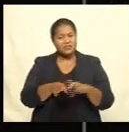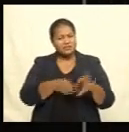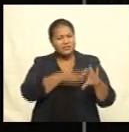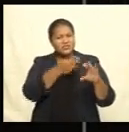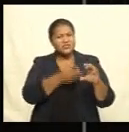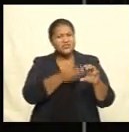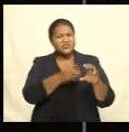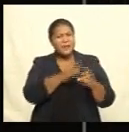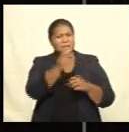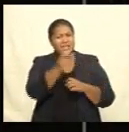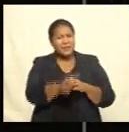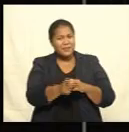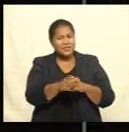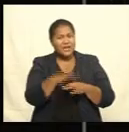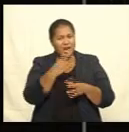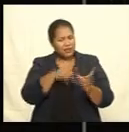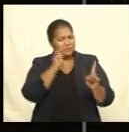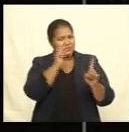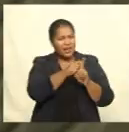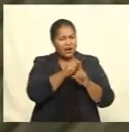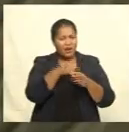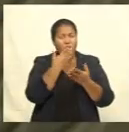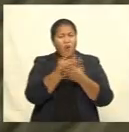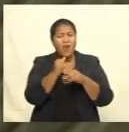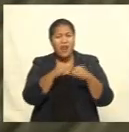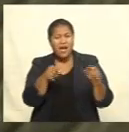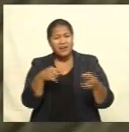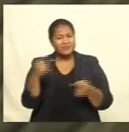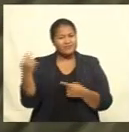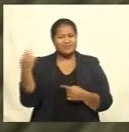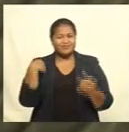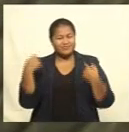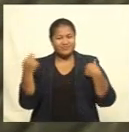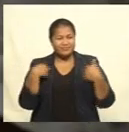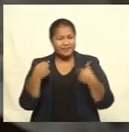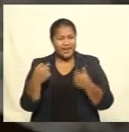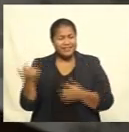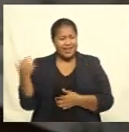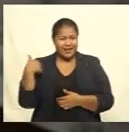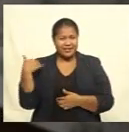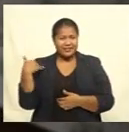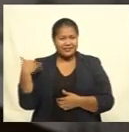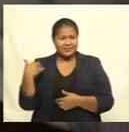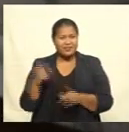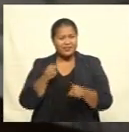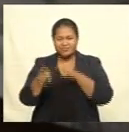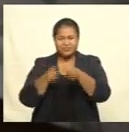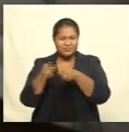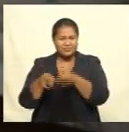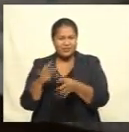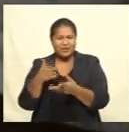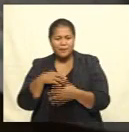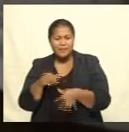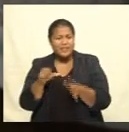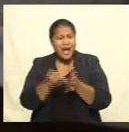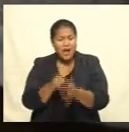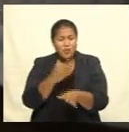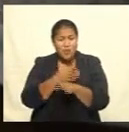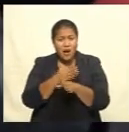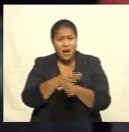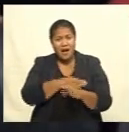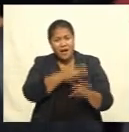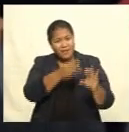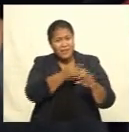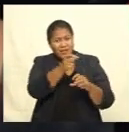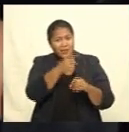become the target of online attacks. Fiji Media Association General Secretary Stanley Simpson says despite the hard work that journalists